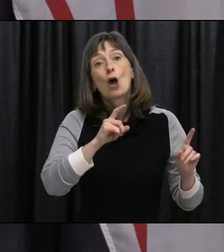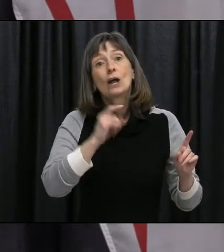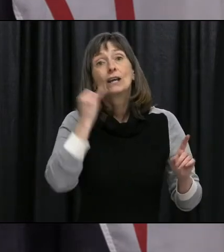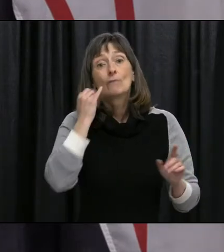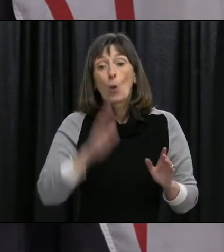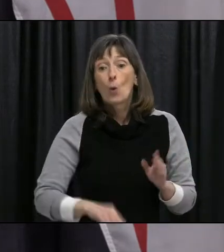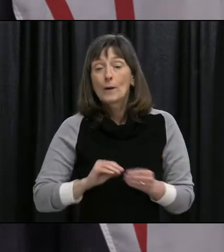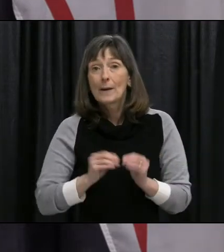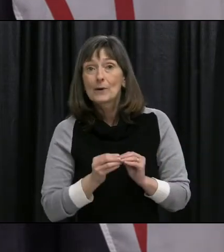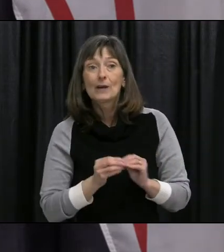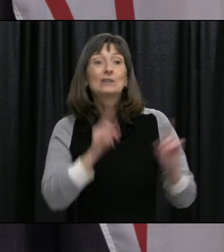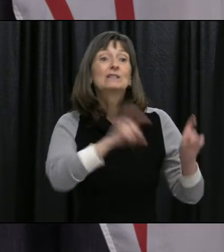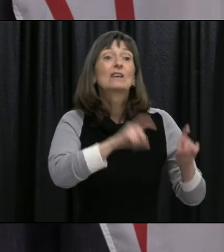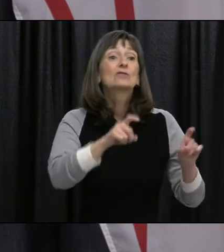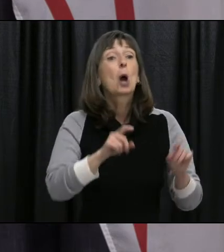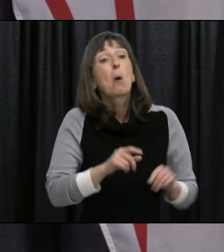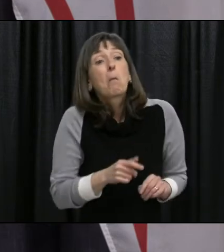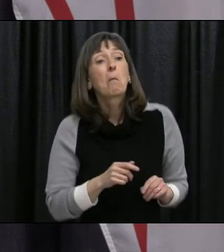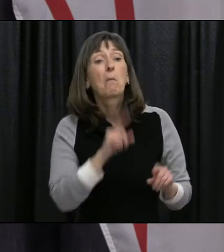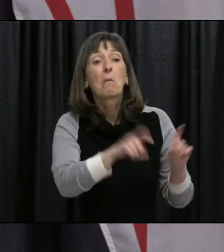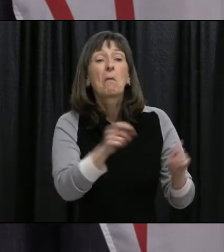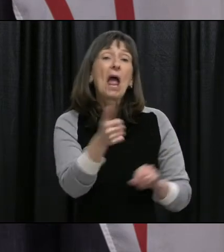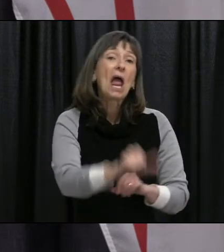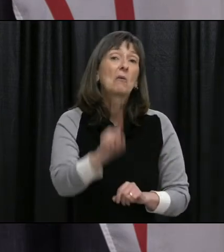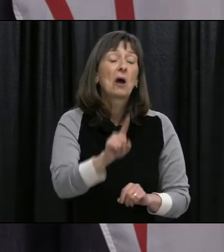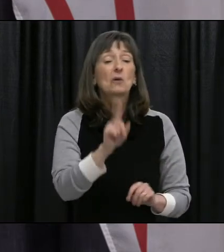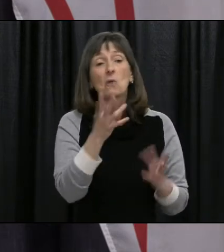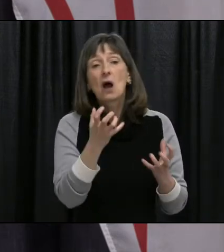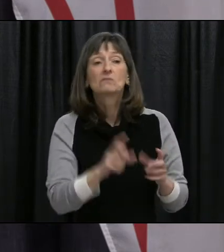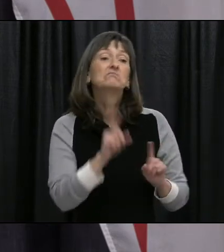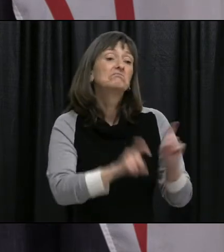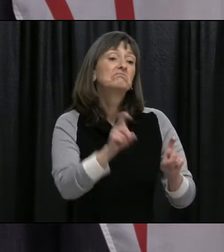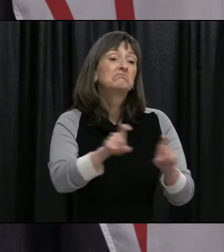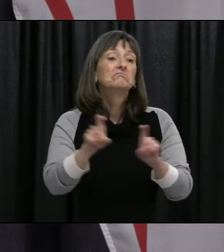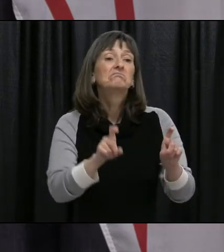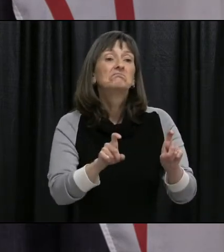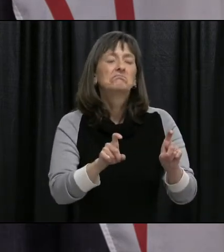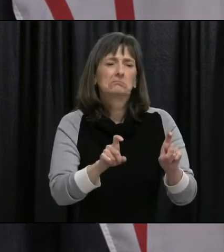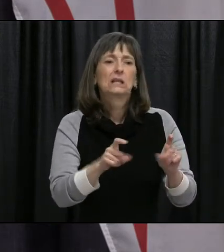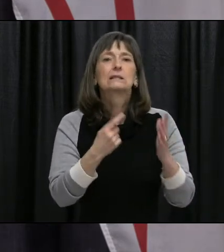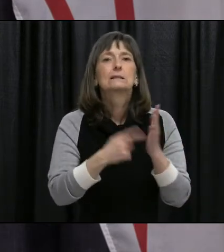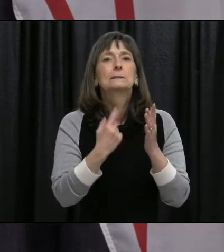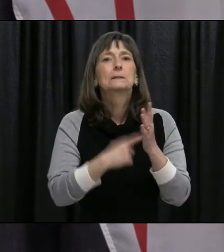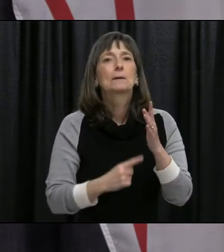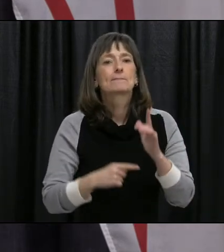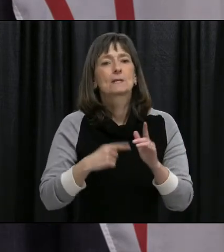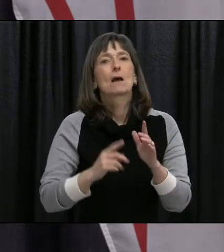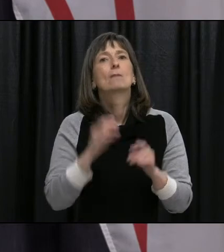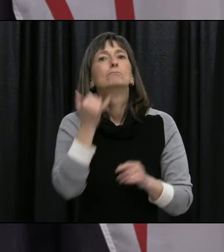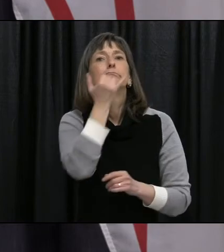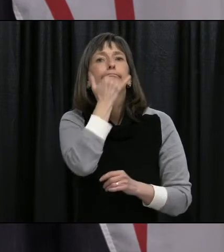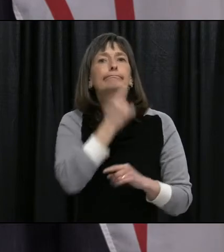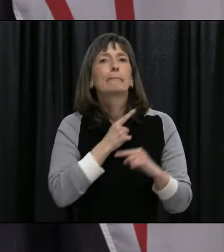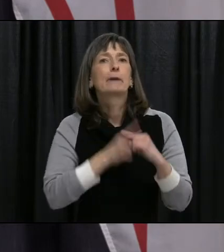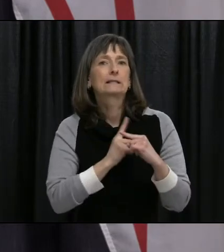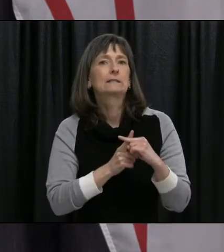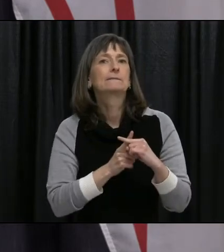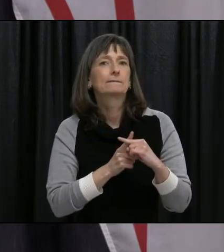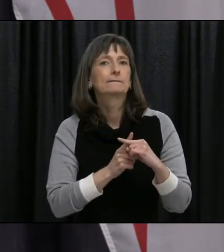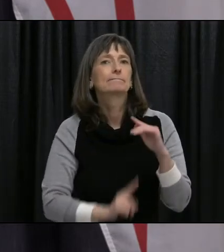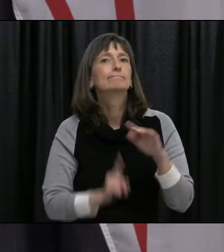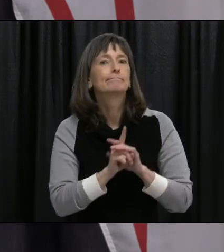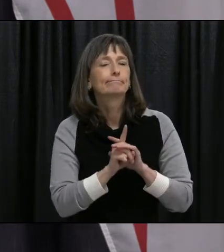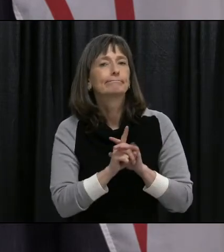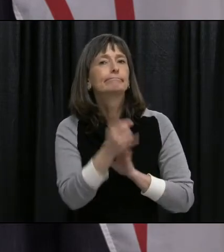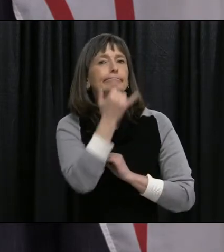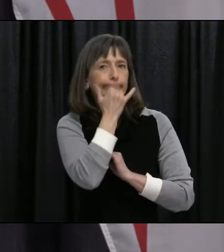is low. So you have to think about what the potential unintended consequences will be